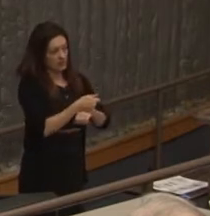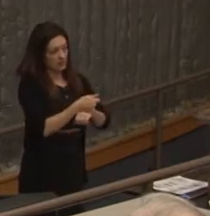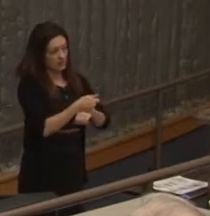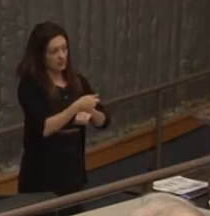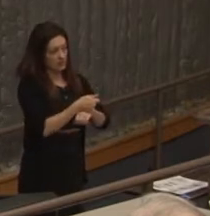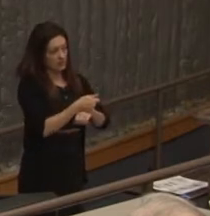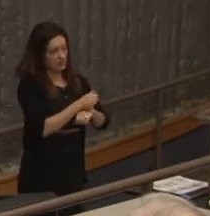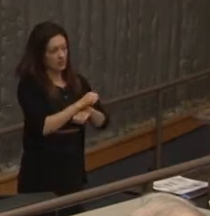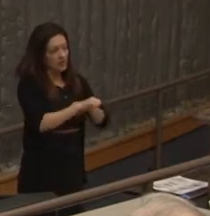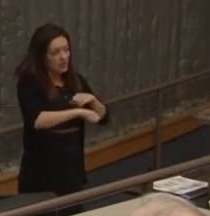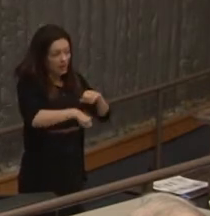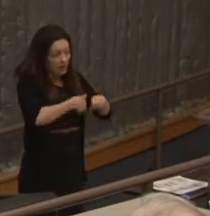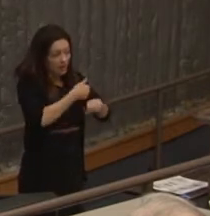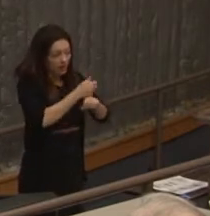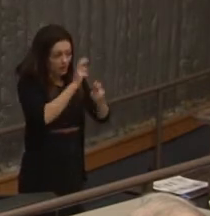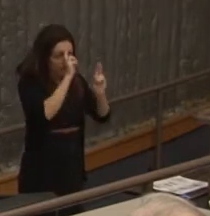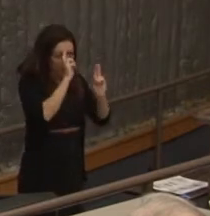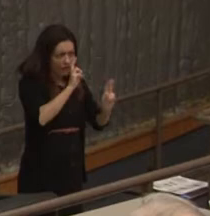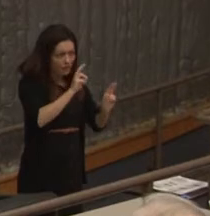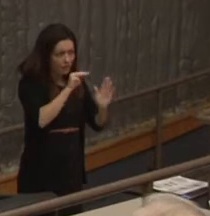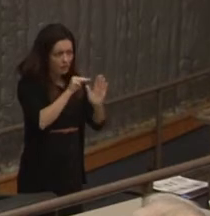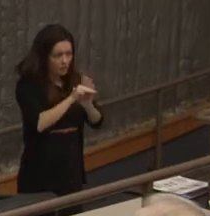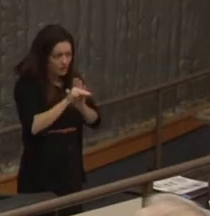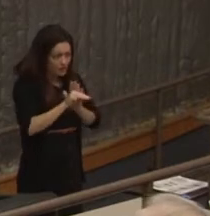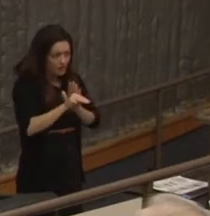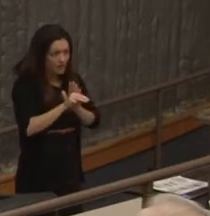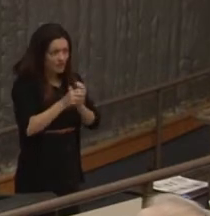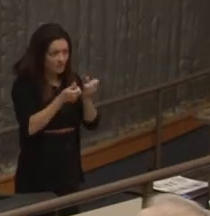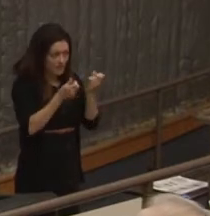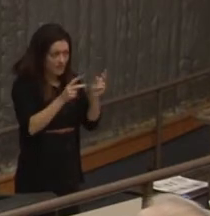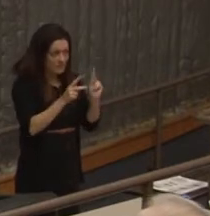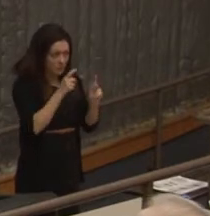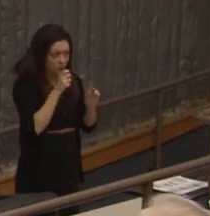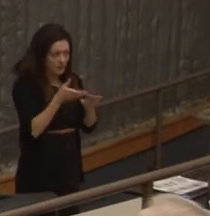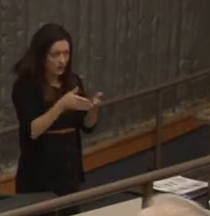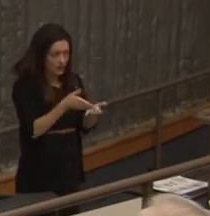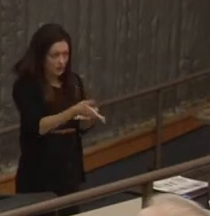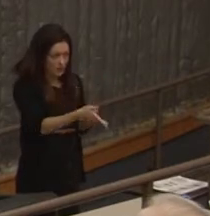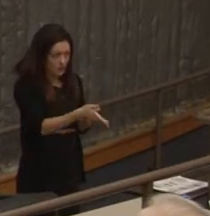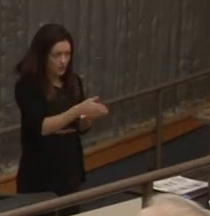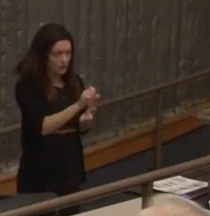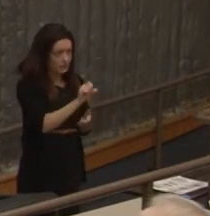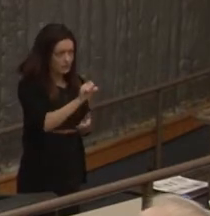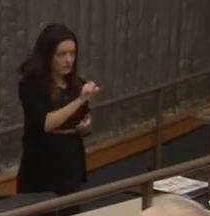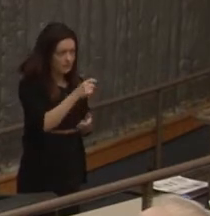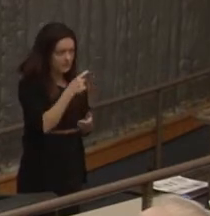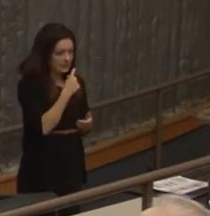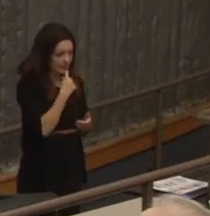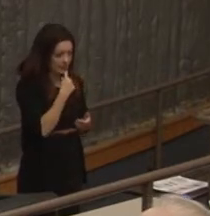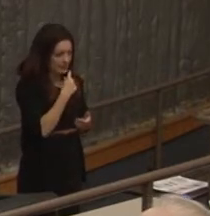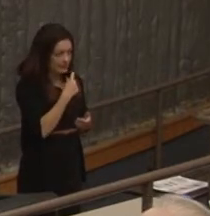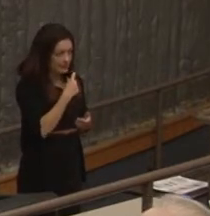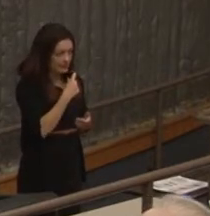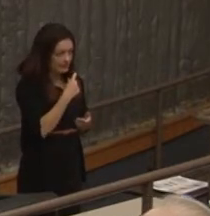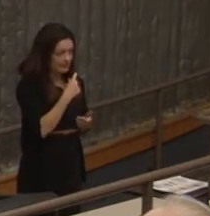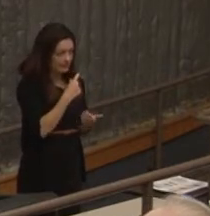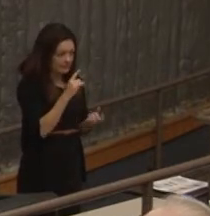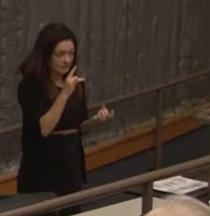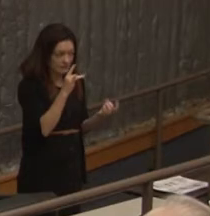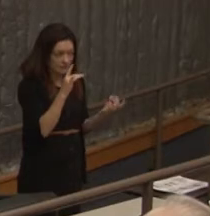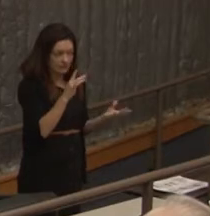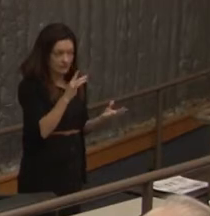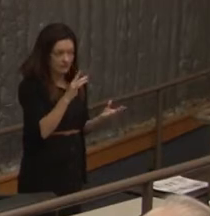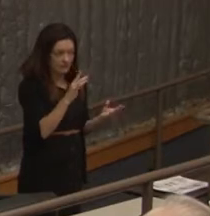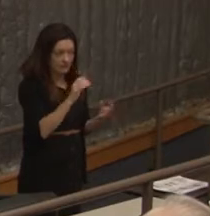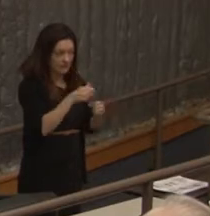the murder of 130,000 Jews from the city of Vilna. So Sam makes his best effort, but look how rickety it is.